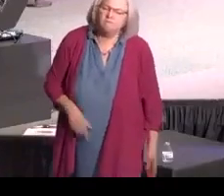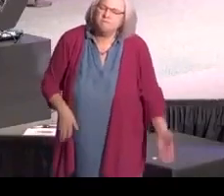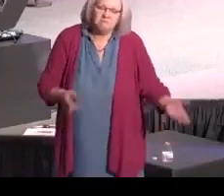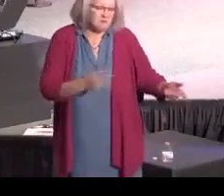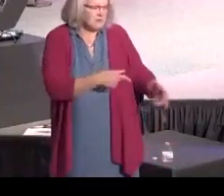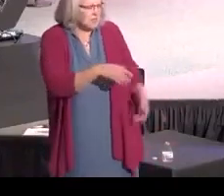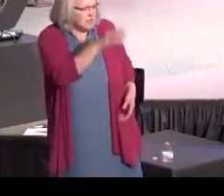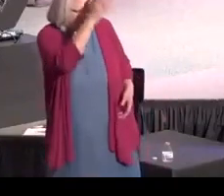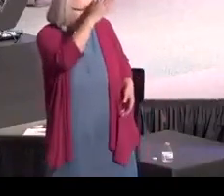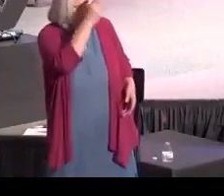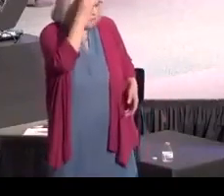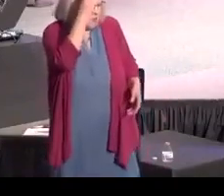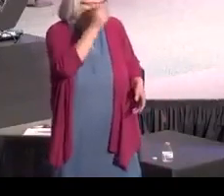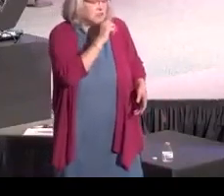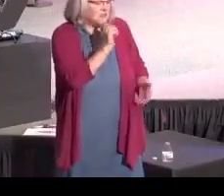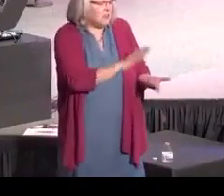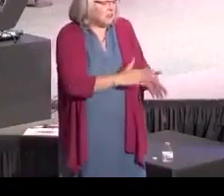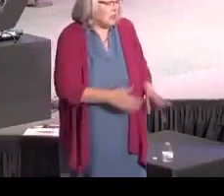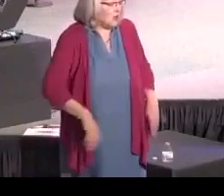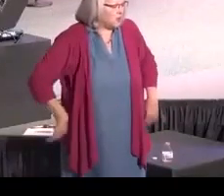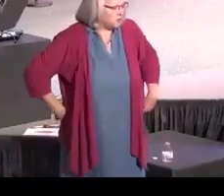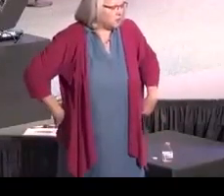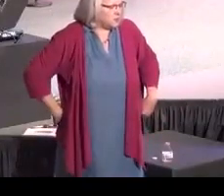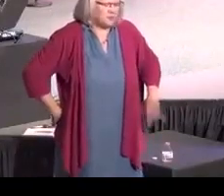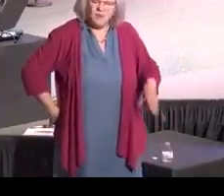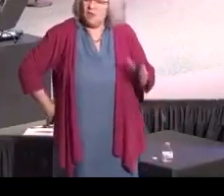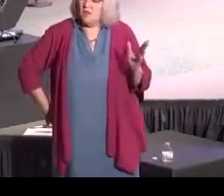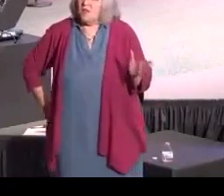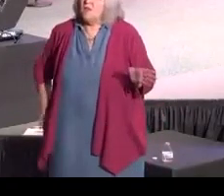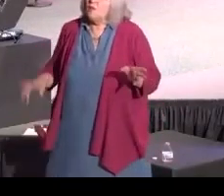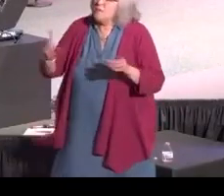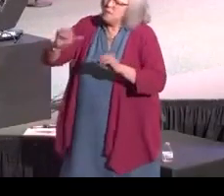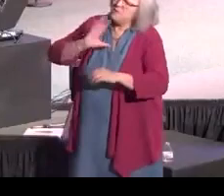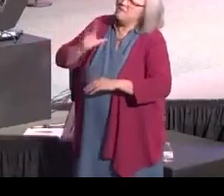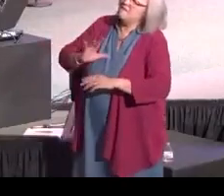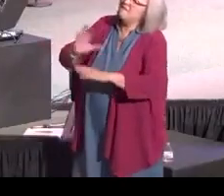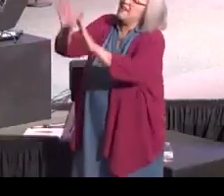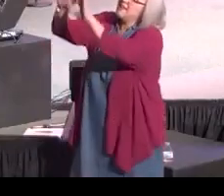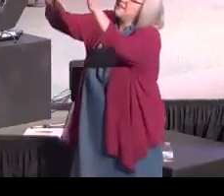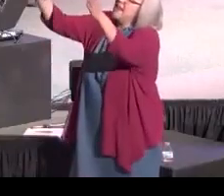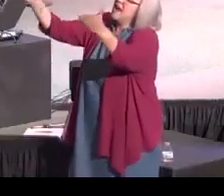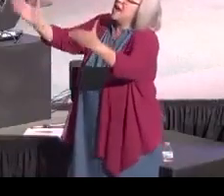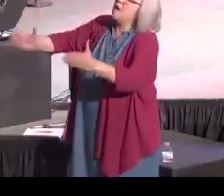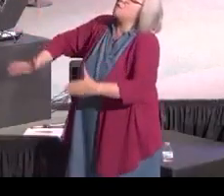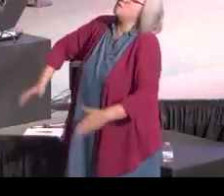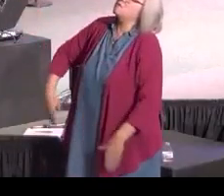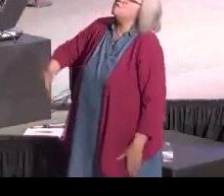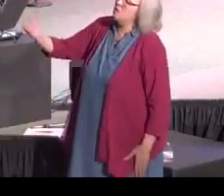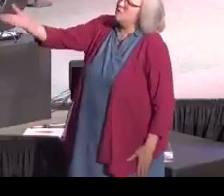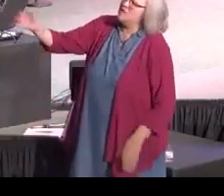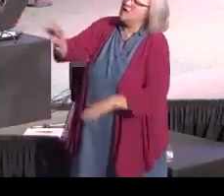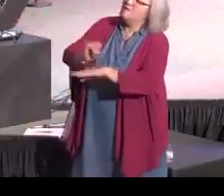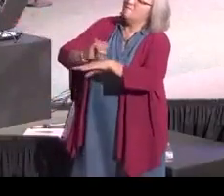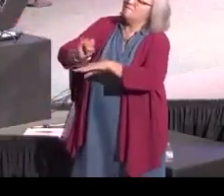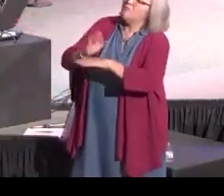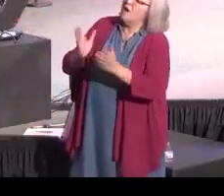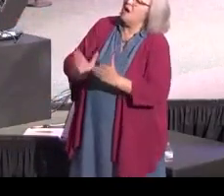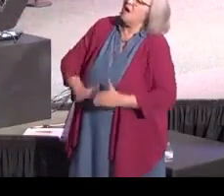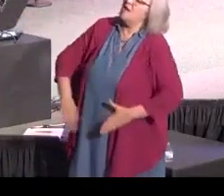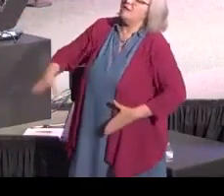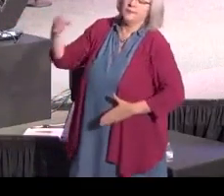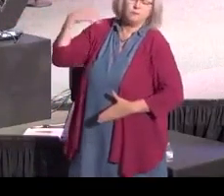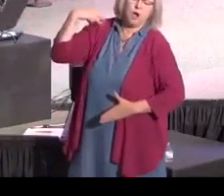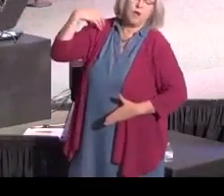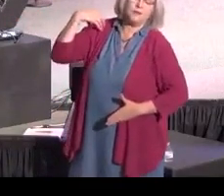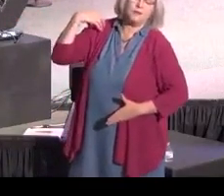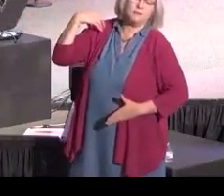die. Look at verse 7. There was an estate nearby that belonged to Publius, the chief official of the island. He